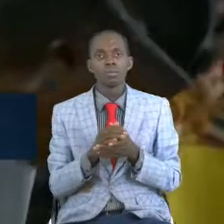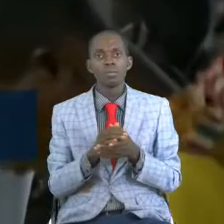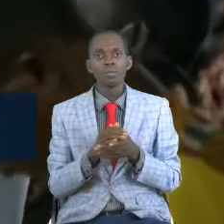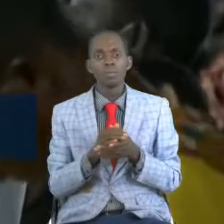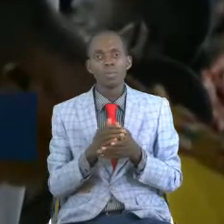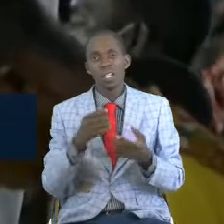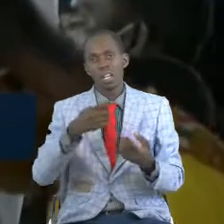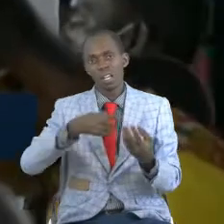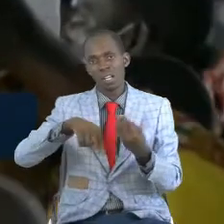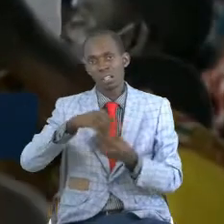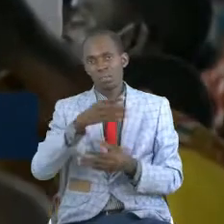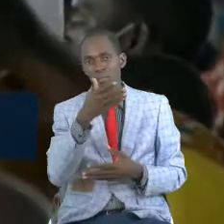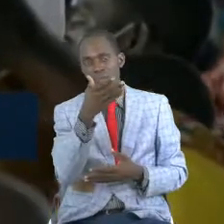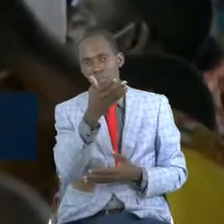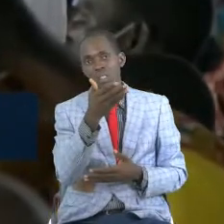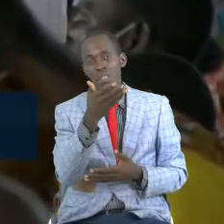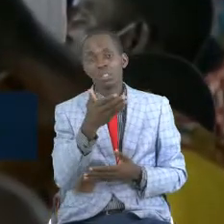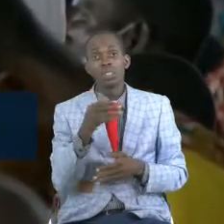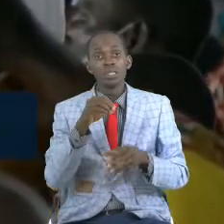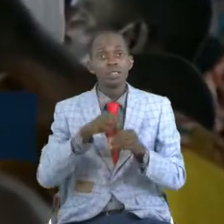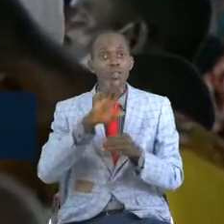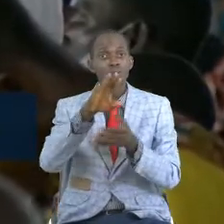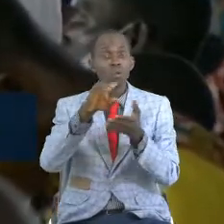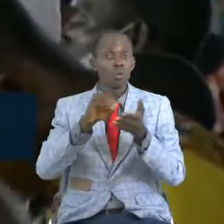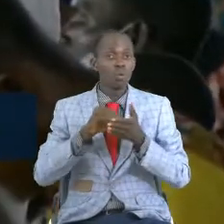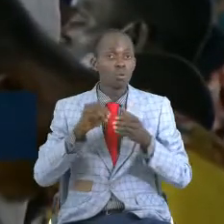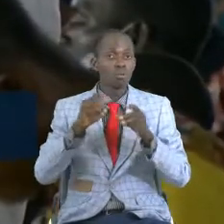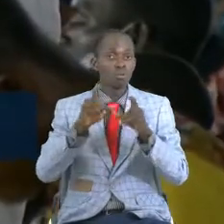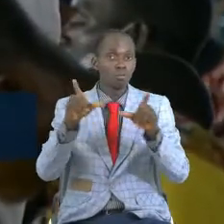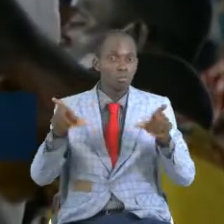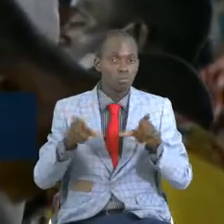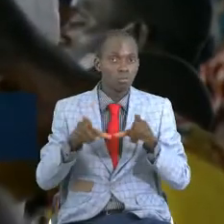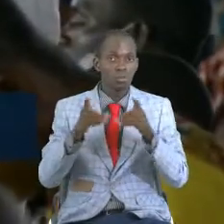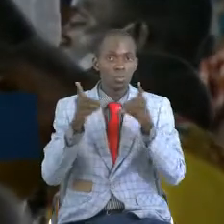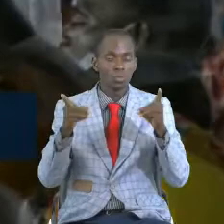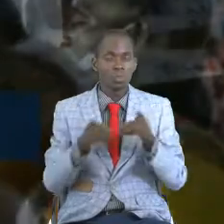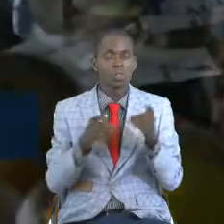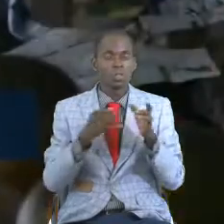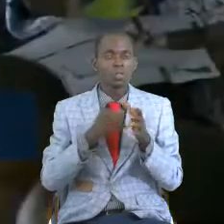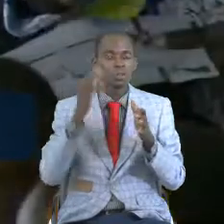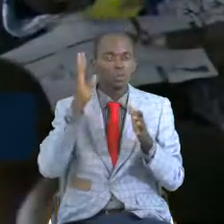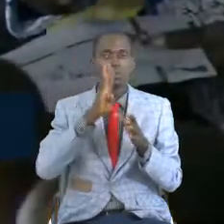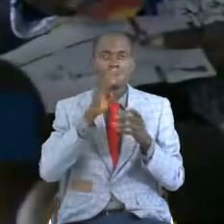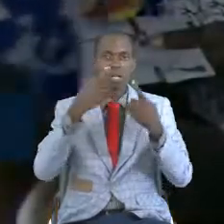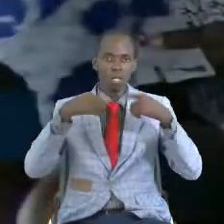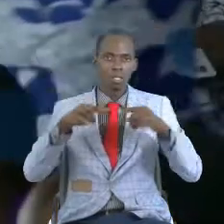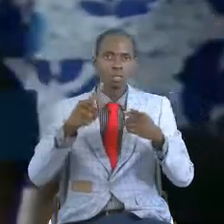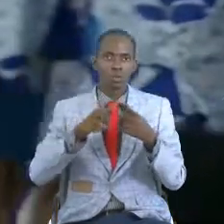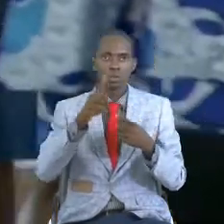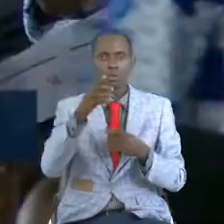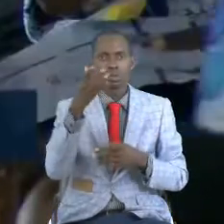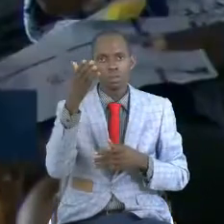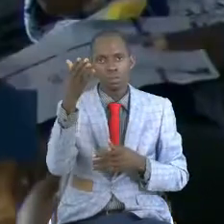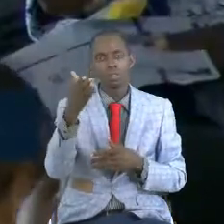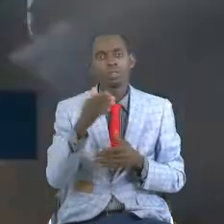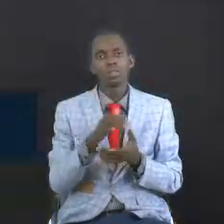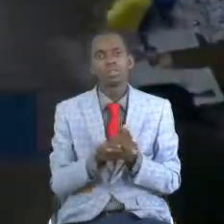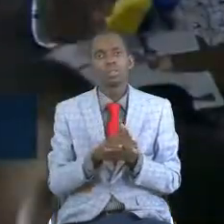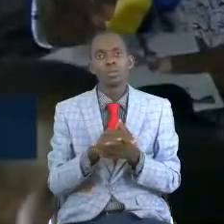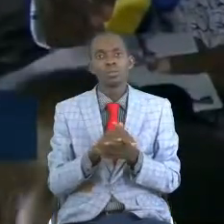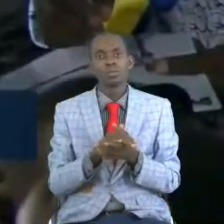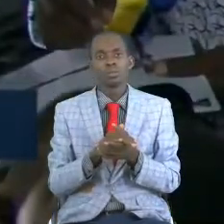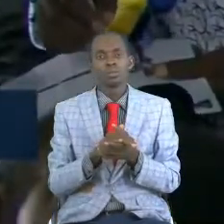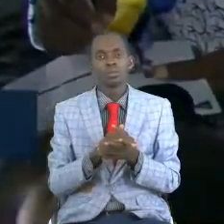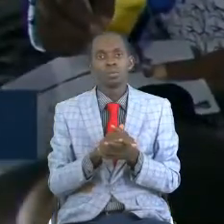just across the road there, 3 p.m. tomorrow. Make sure you are there.